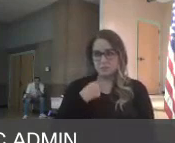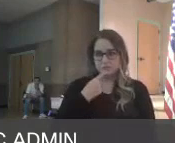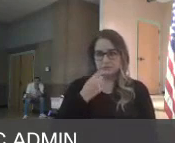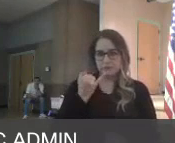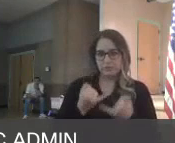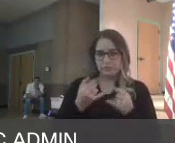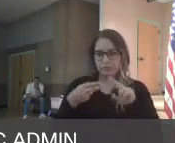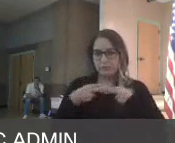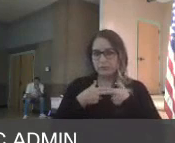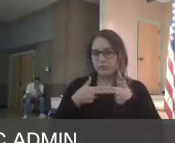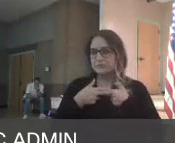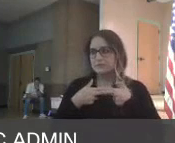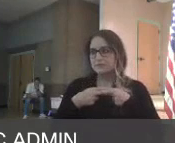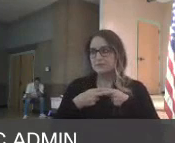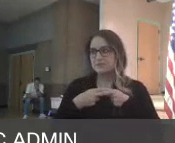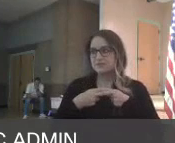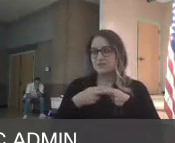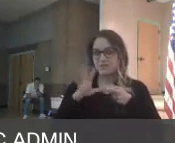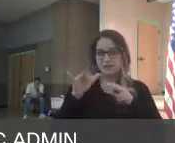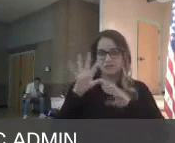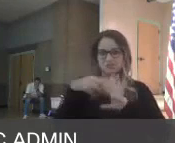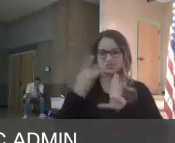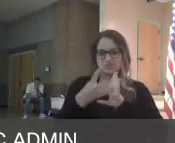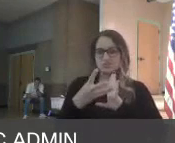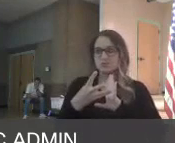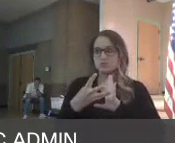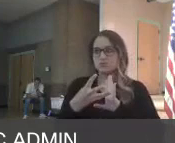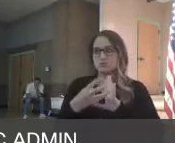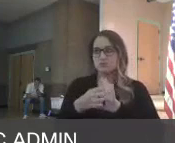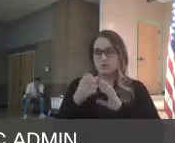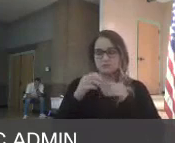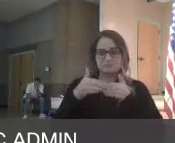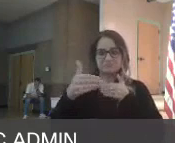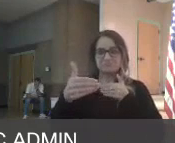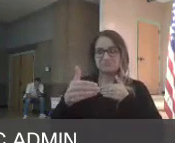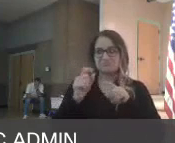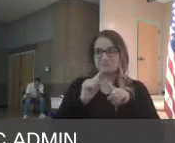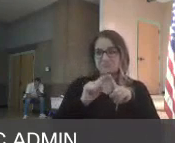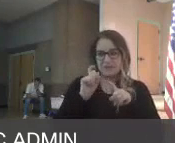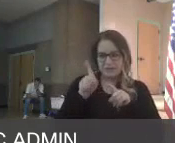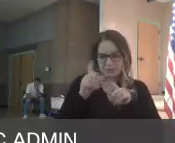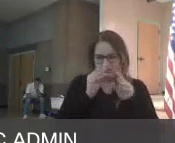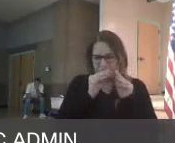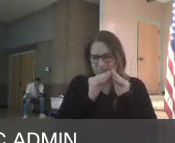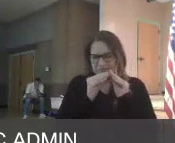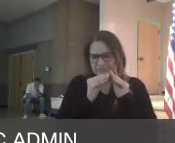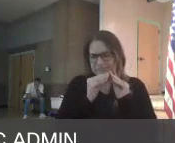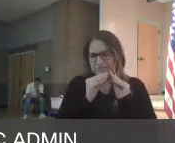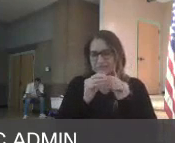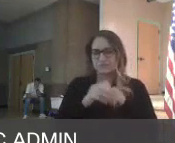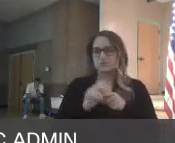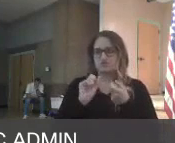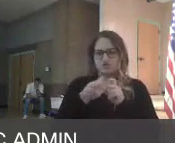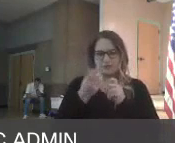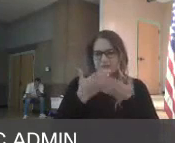Say the last slide that we did have is our schedule that's up there as we're moving forward, but I think we're going to have to update that from